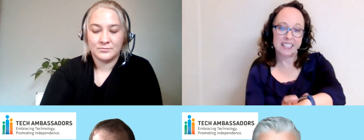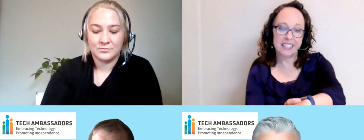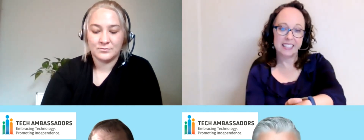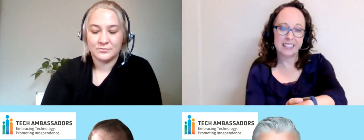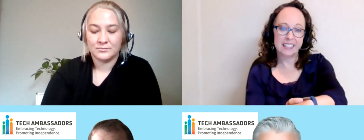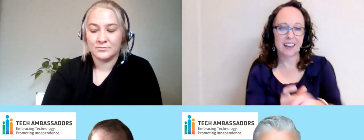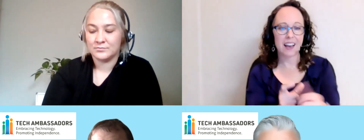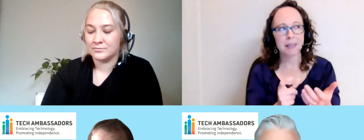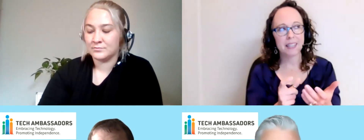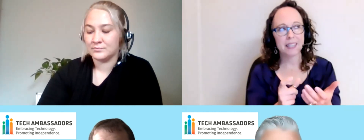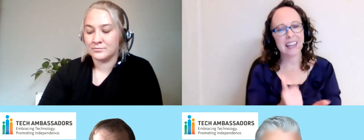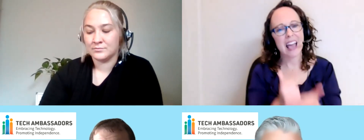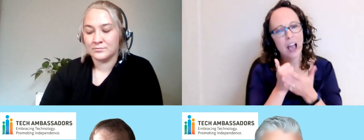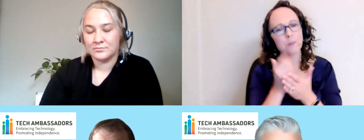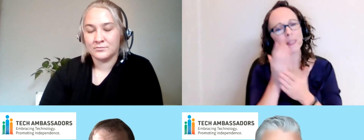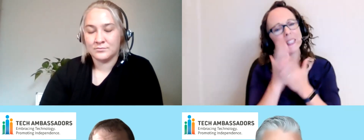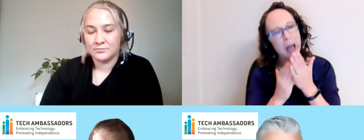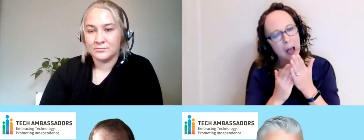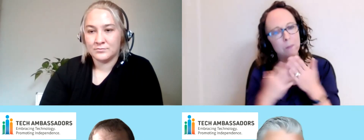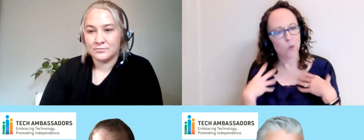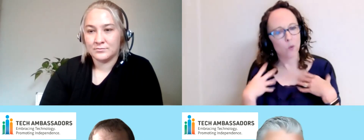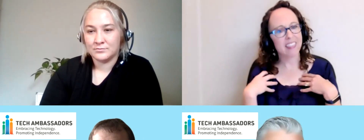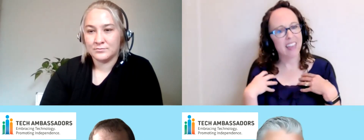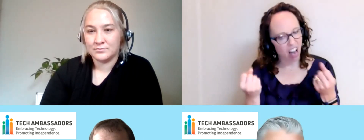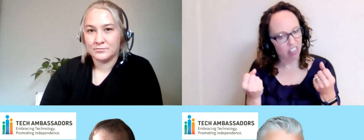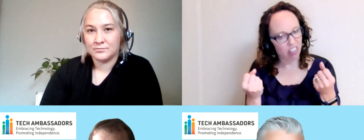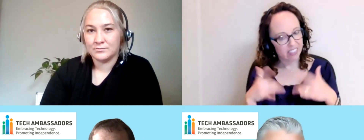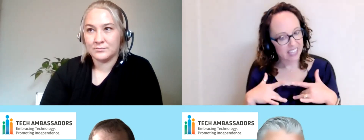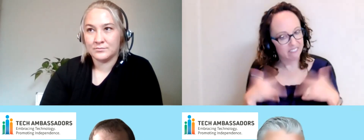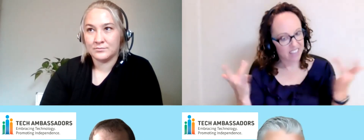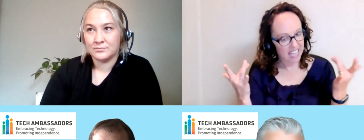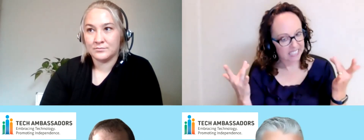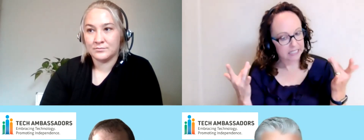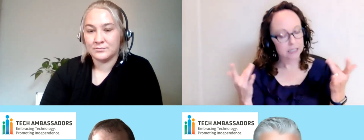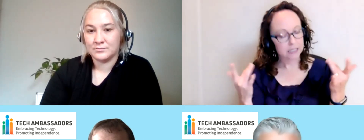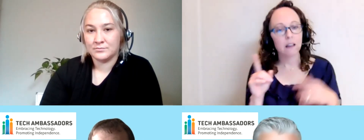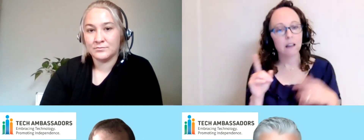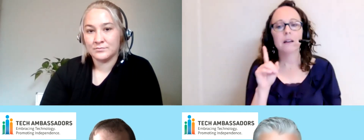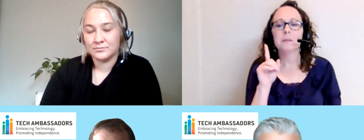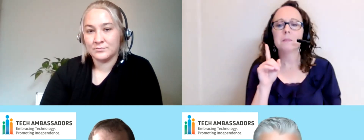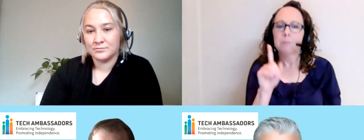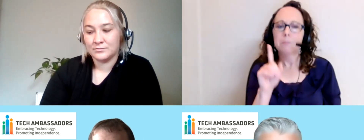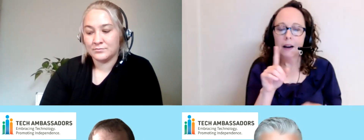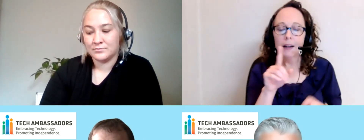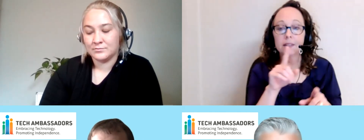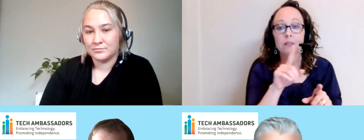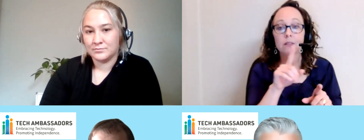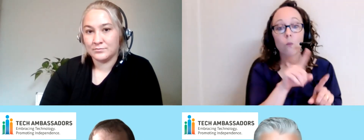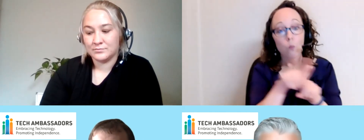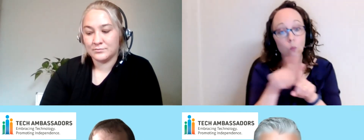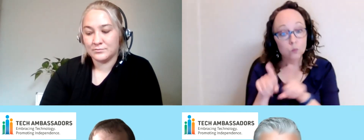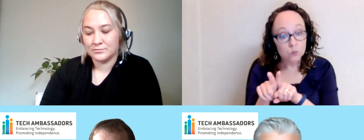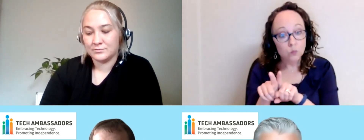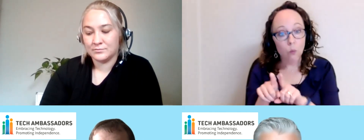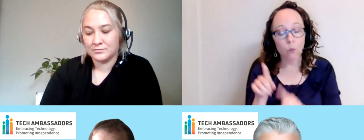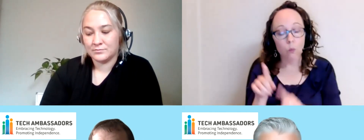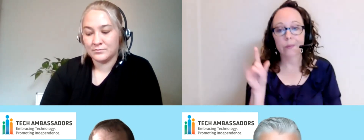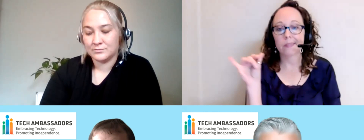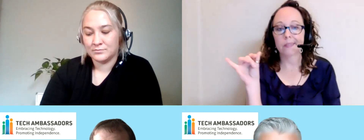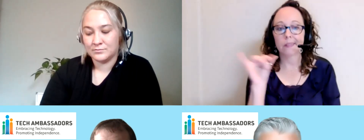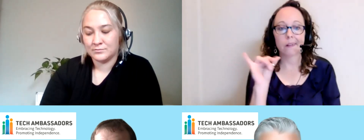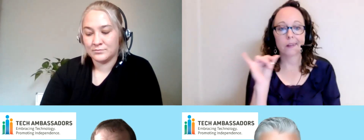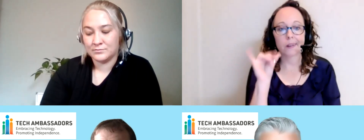health events, but I can put, like, like events on